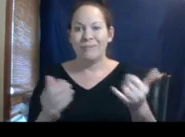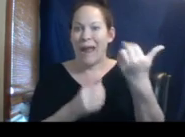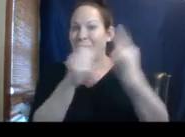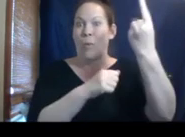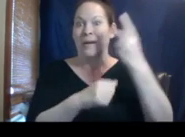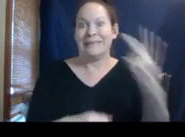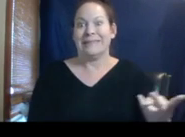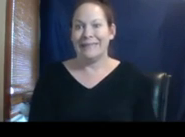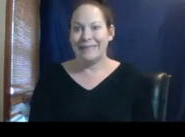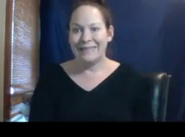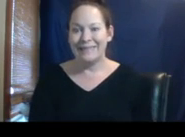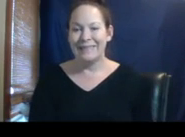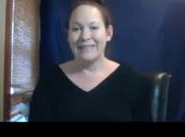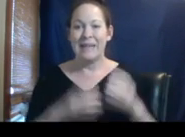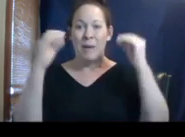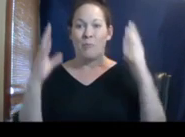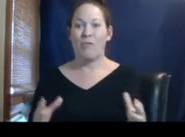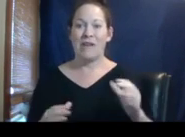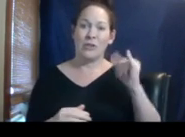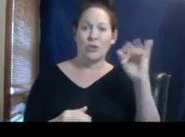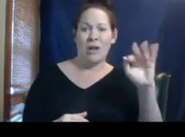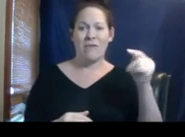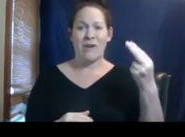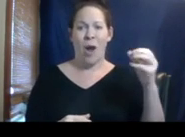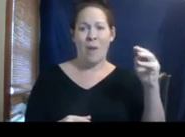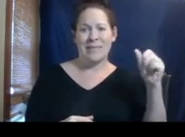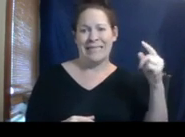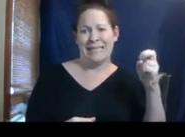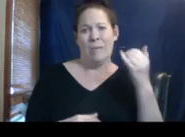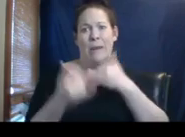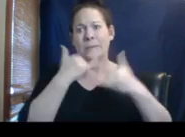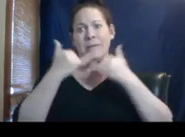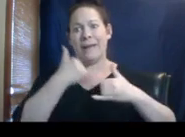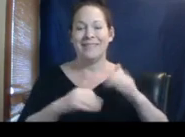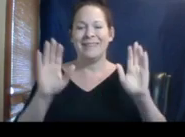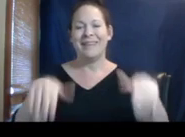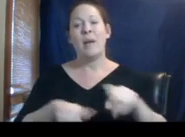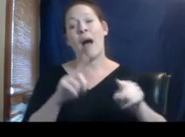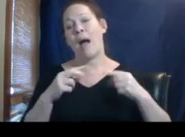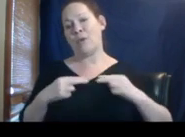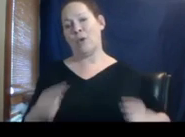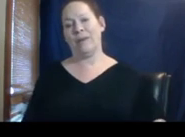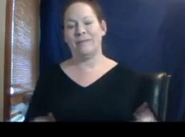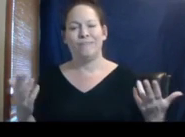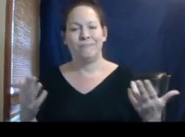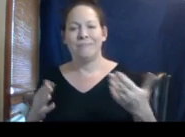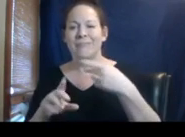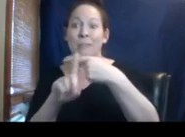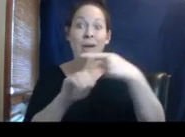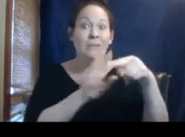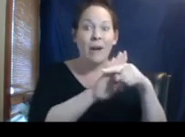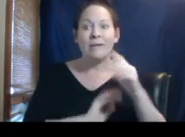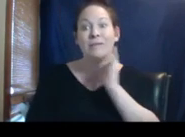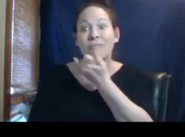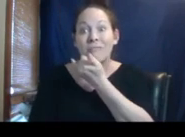making a mistake. But it's also very important that we look for where the mistakes are and how they happen. And sign errors